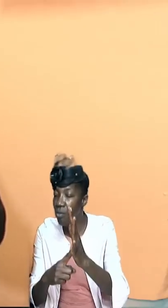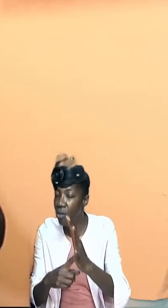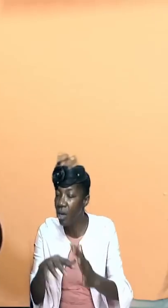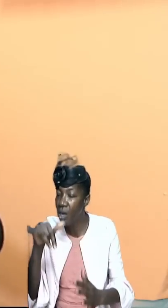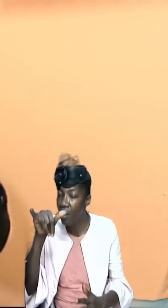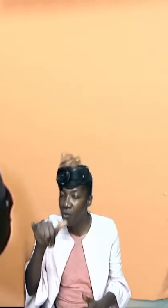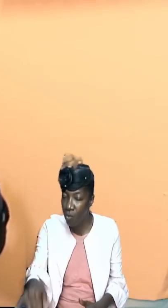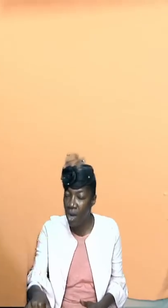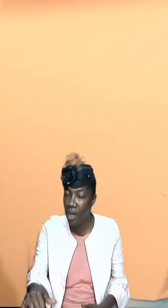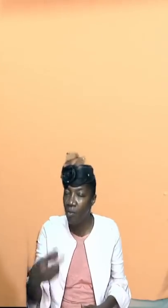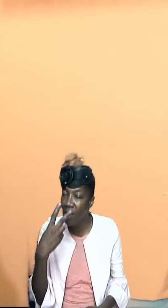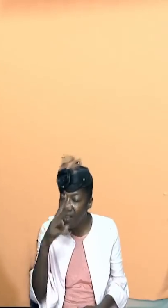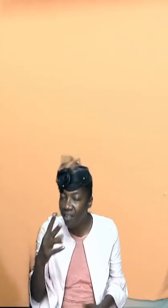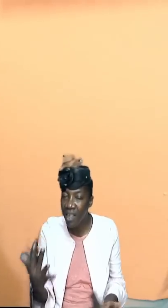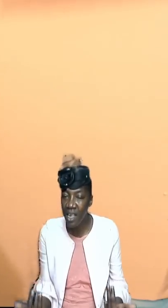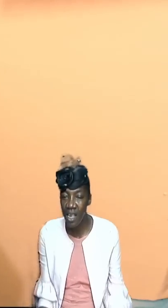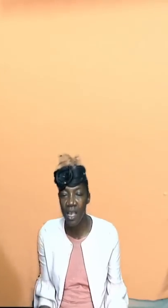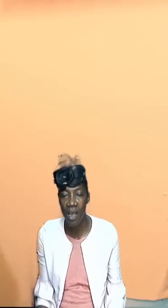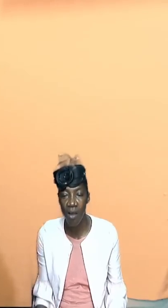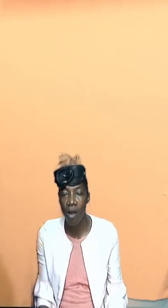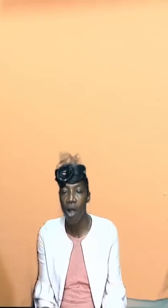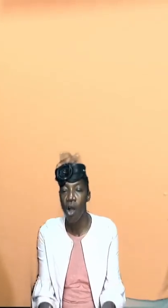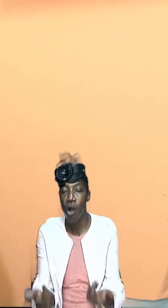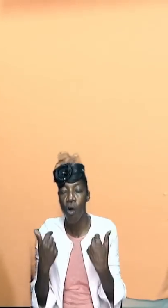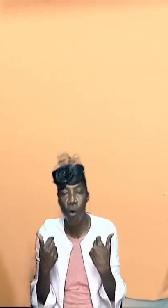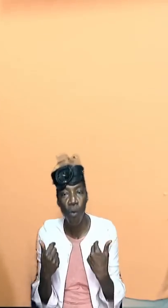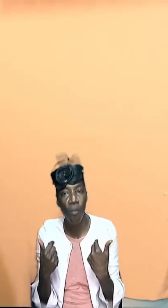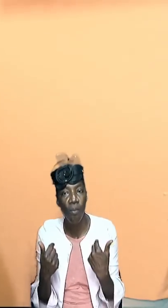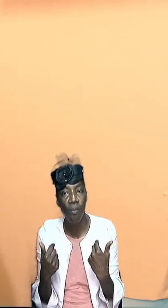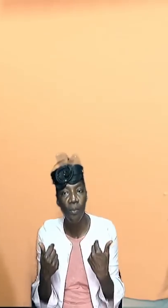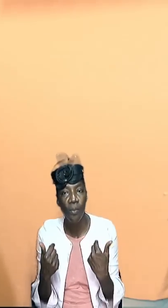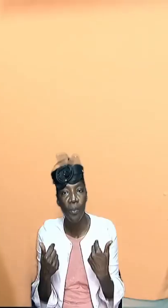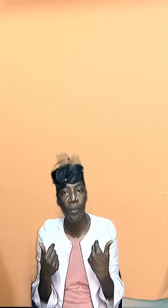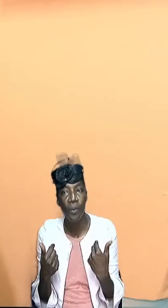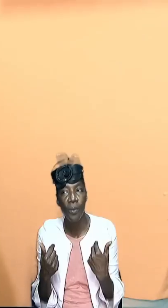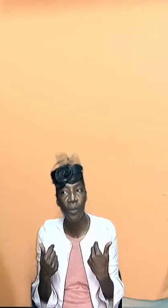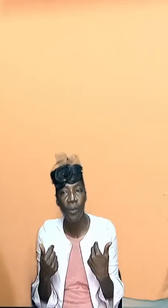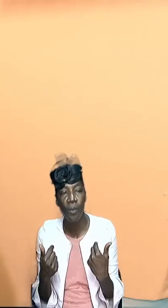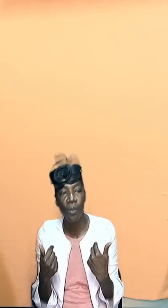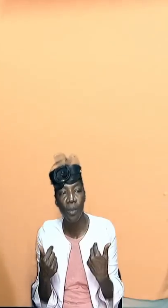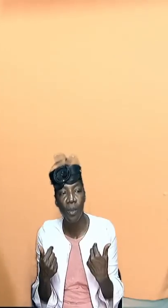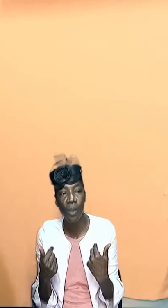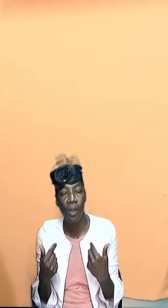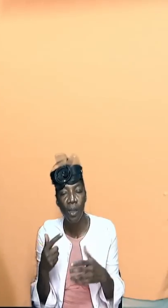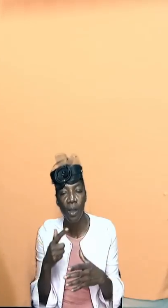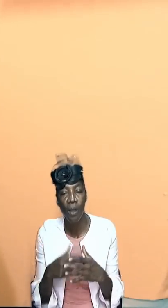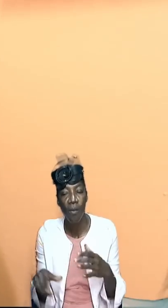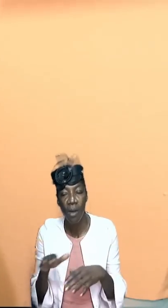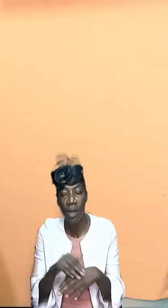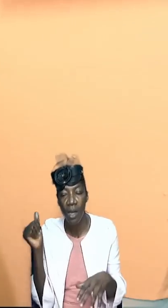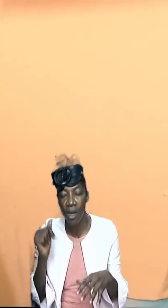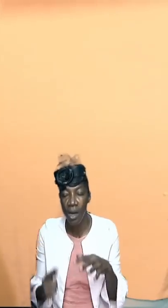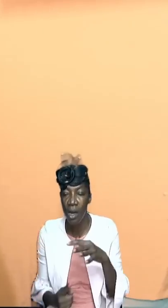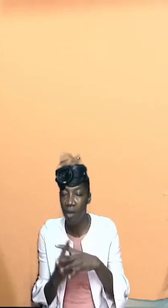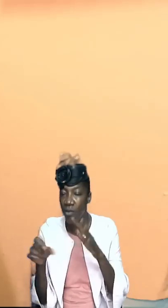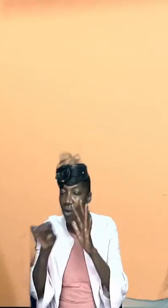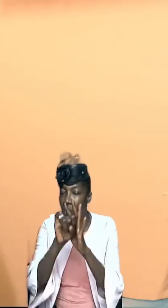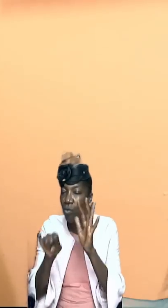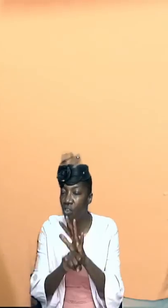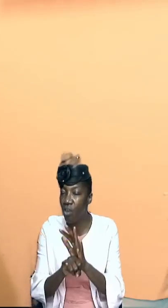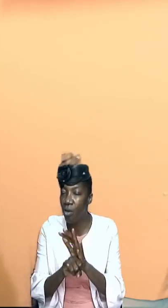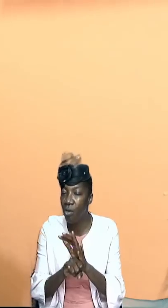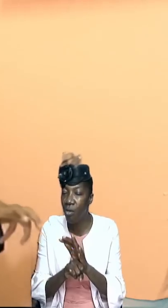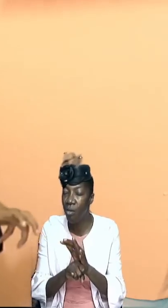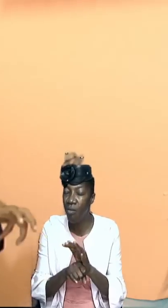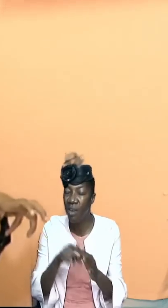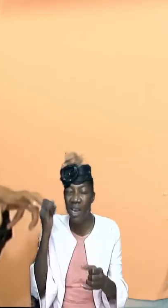what we see today came out of what he called evolution over the last 100,000